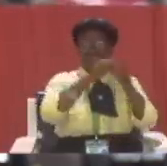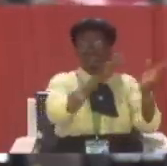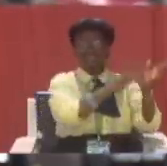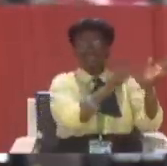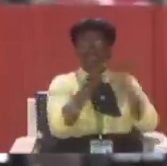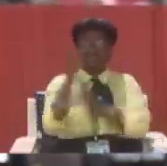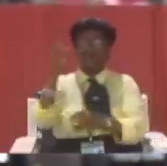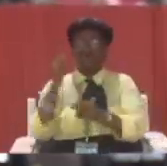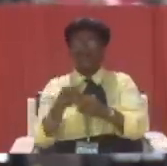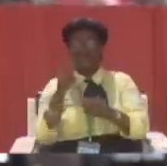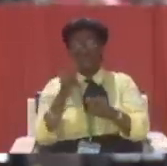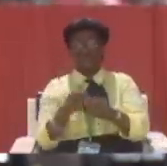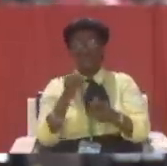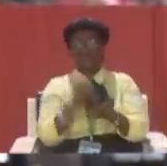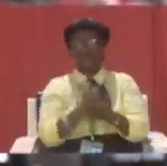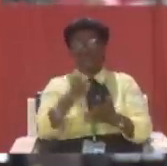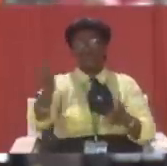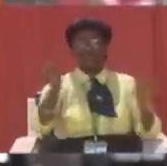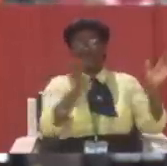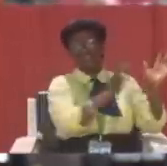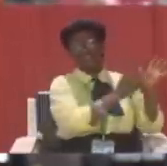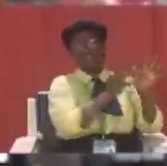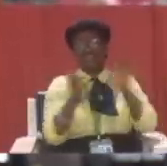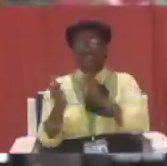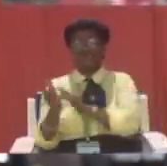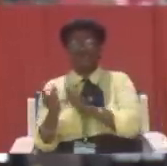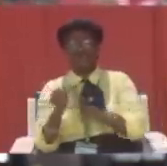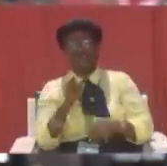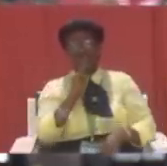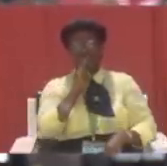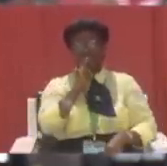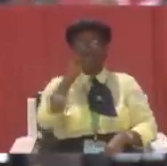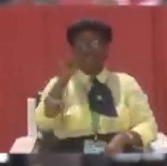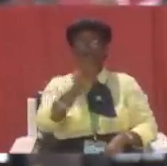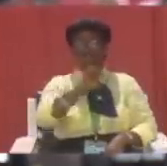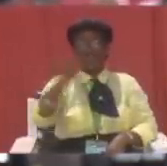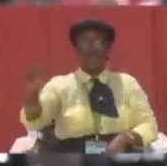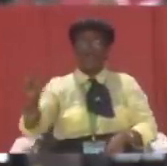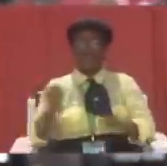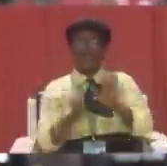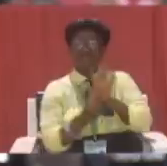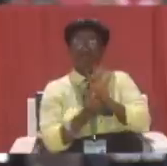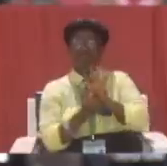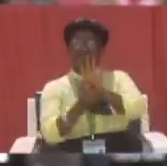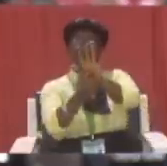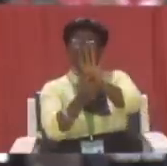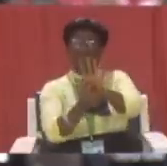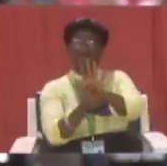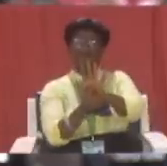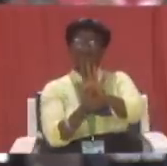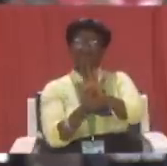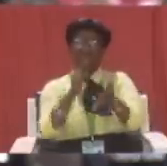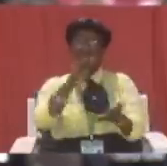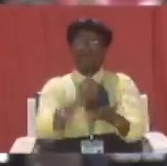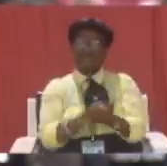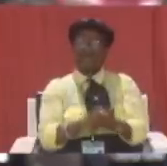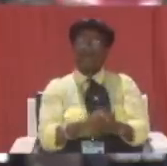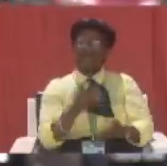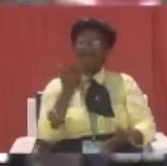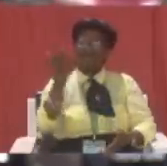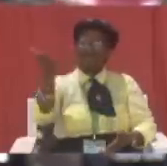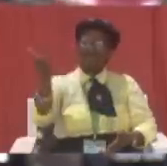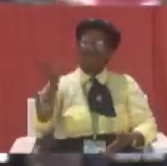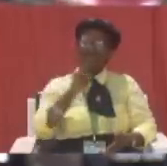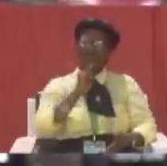Jesus is a sign that There is nothing